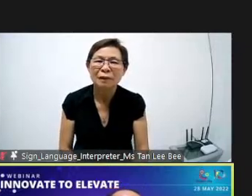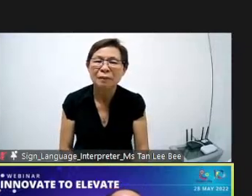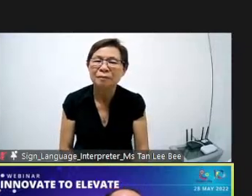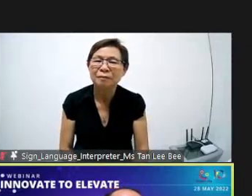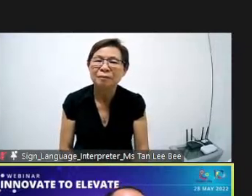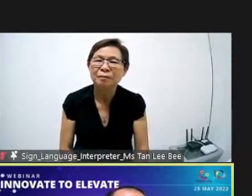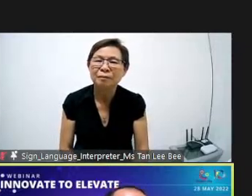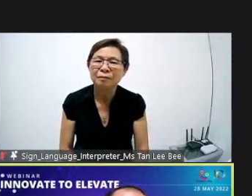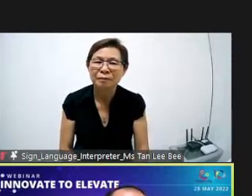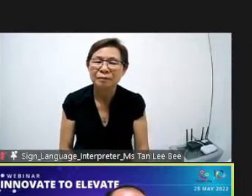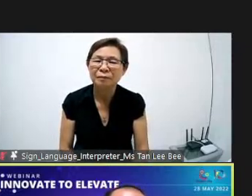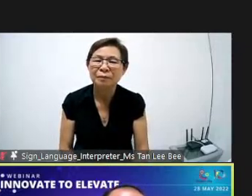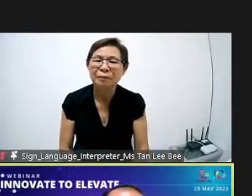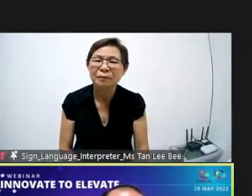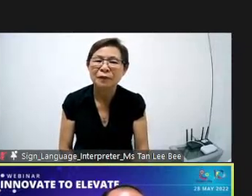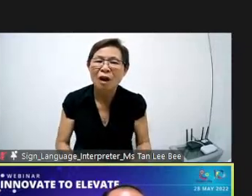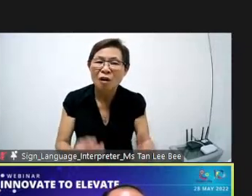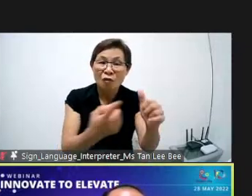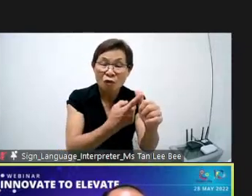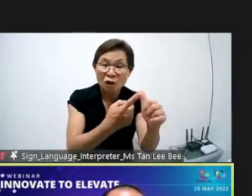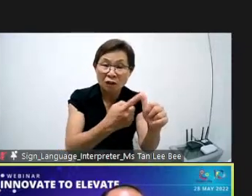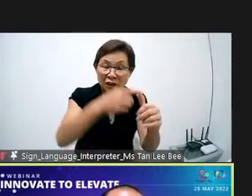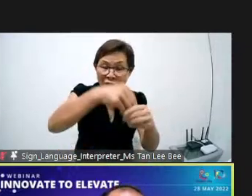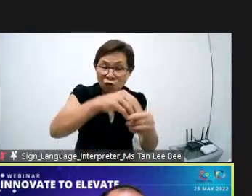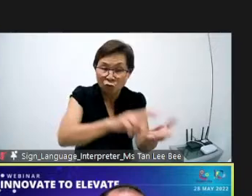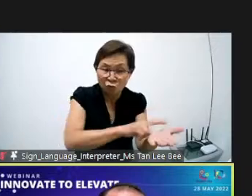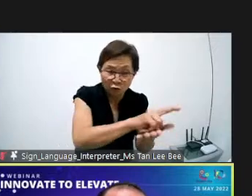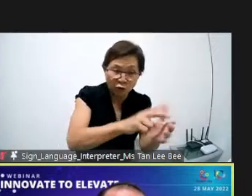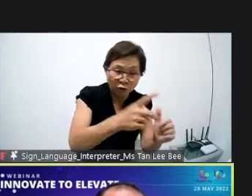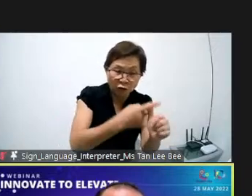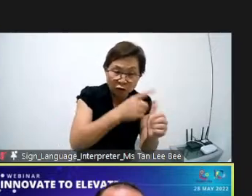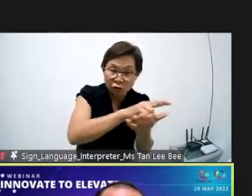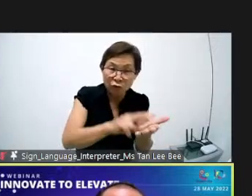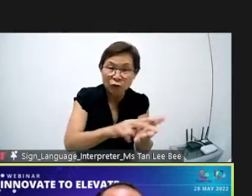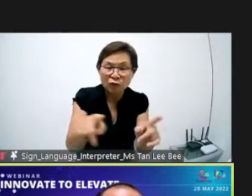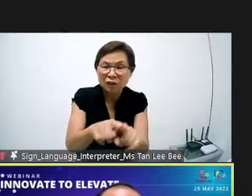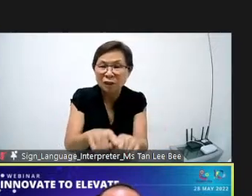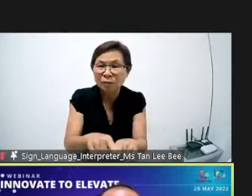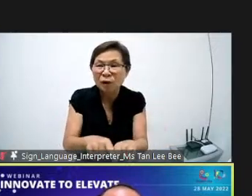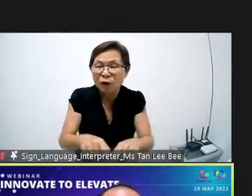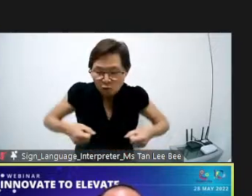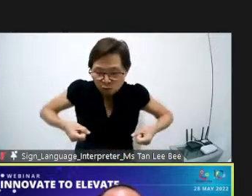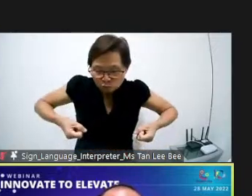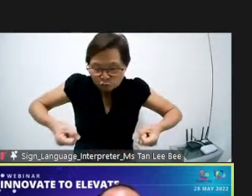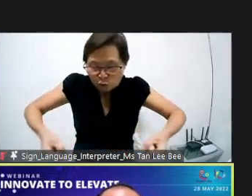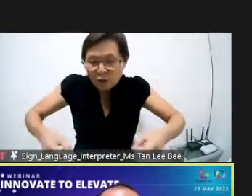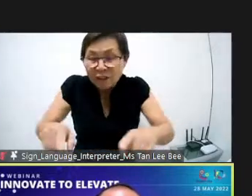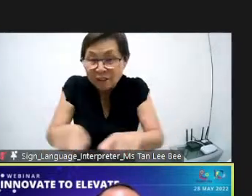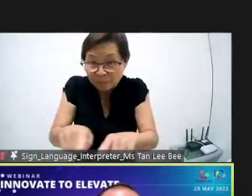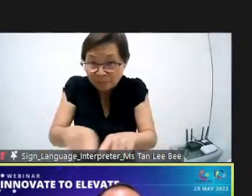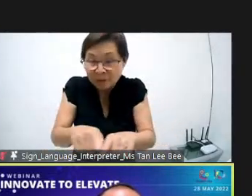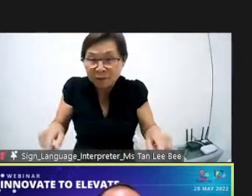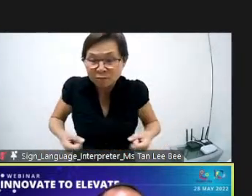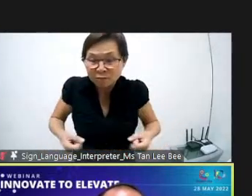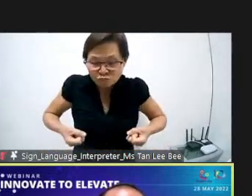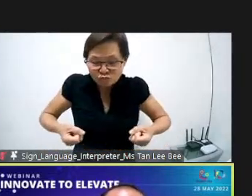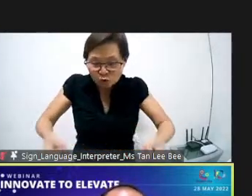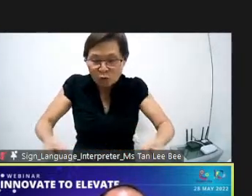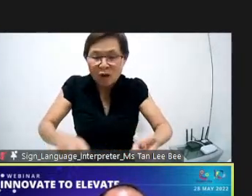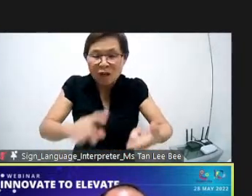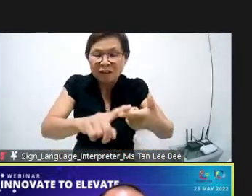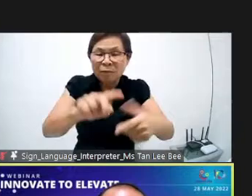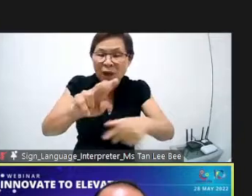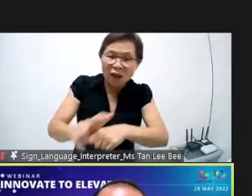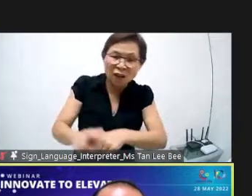YB. Guys, the first version in the video, just like a trolley, just a simple. And then the second is I apply